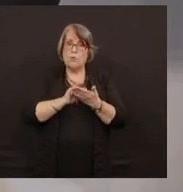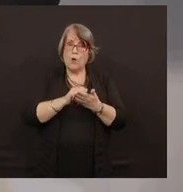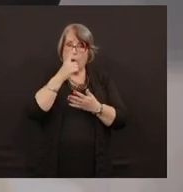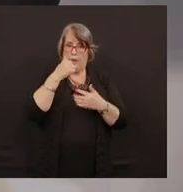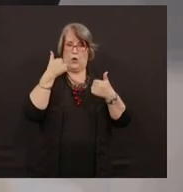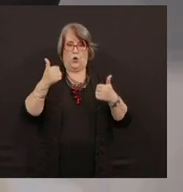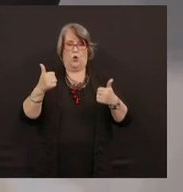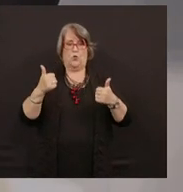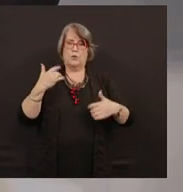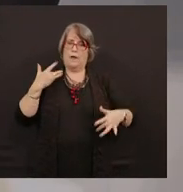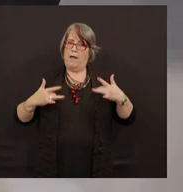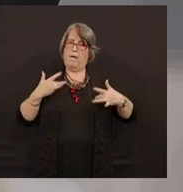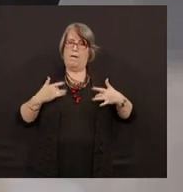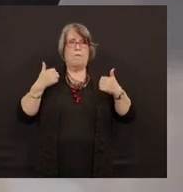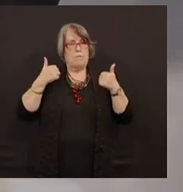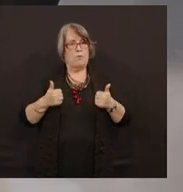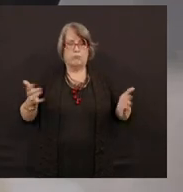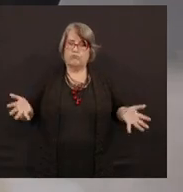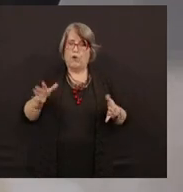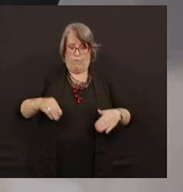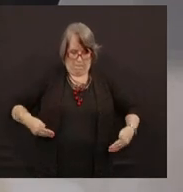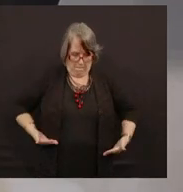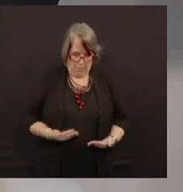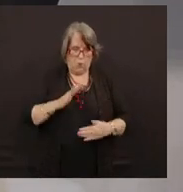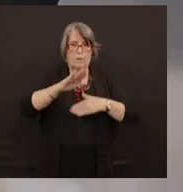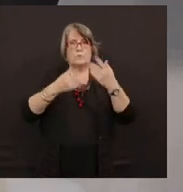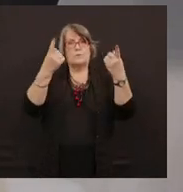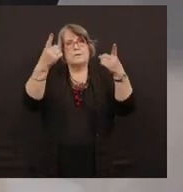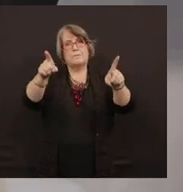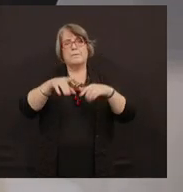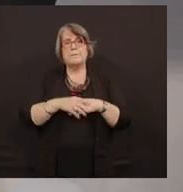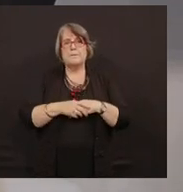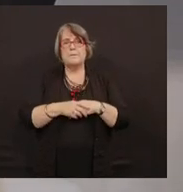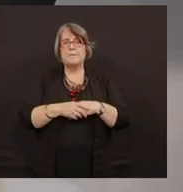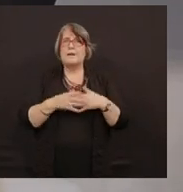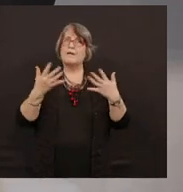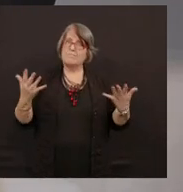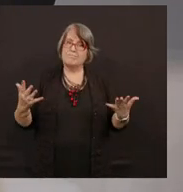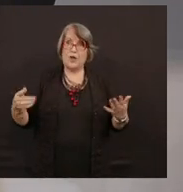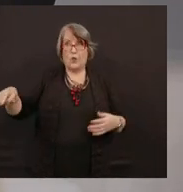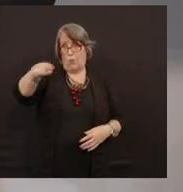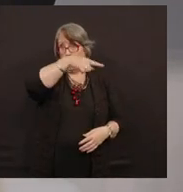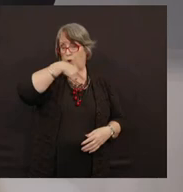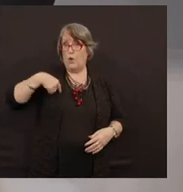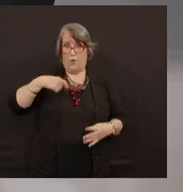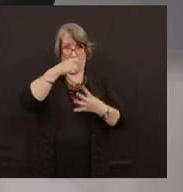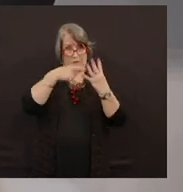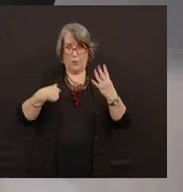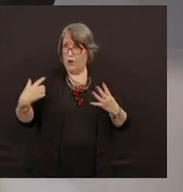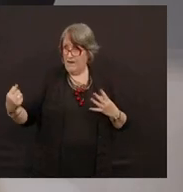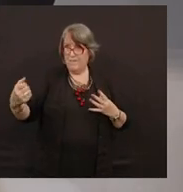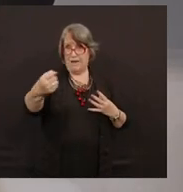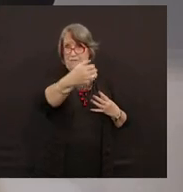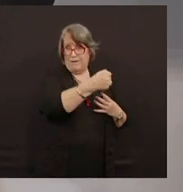good, flourishing life from birth to death. And let's face it, we've all got our disabilities.